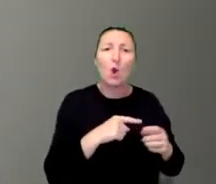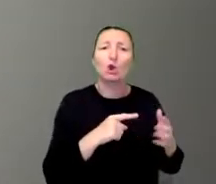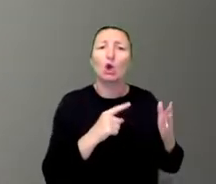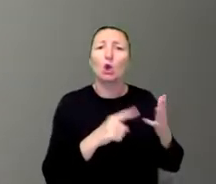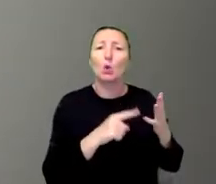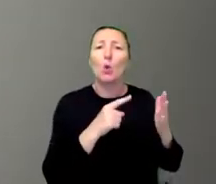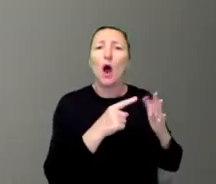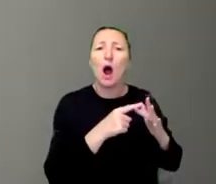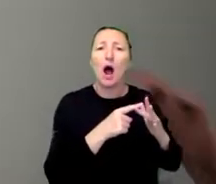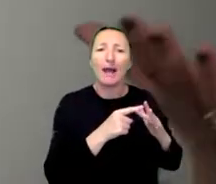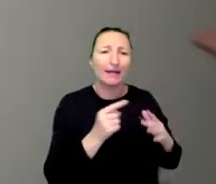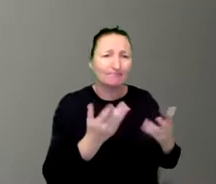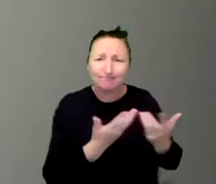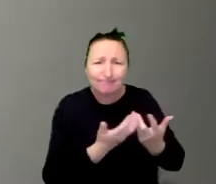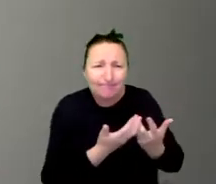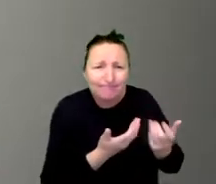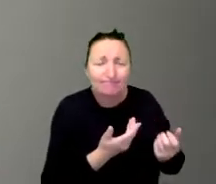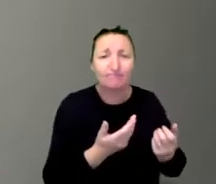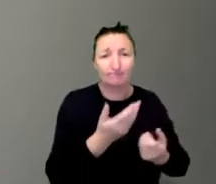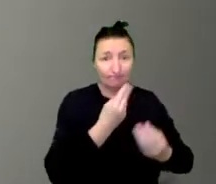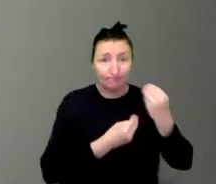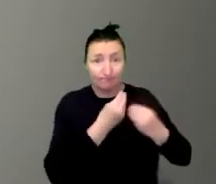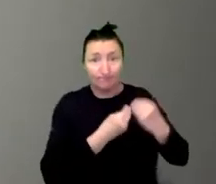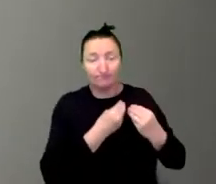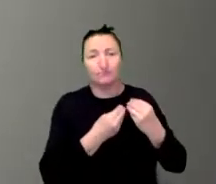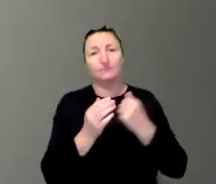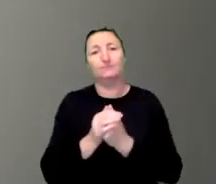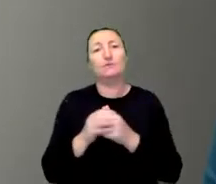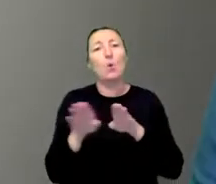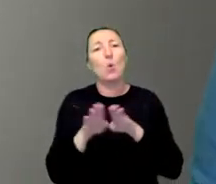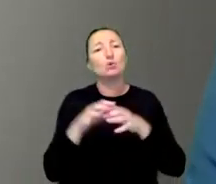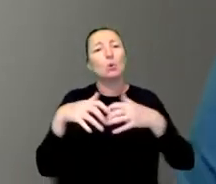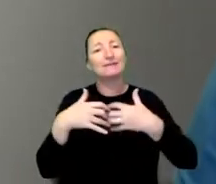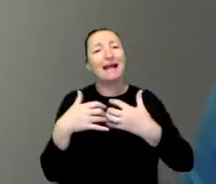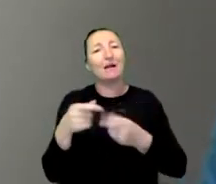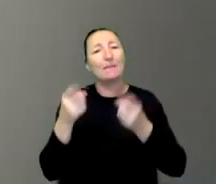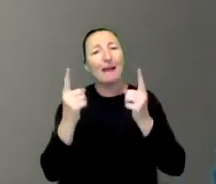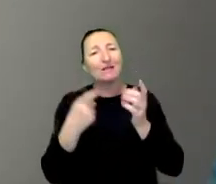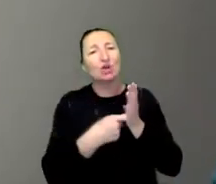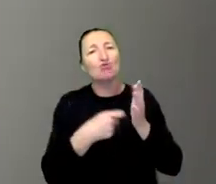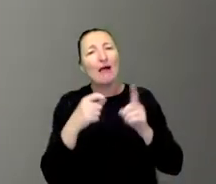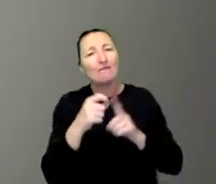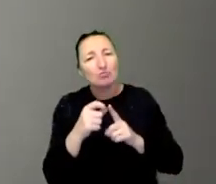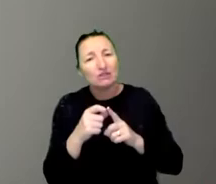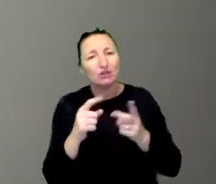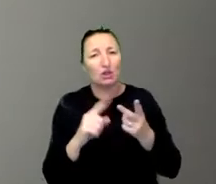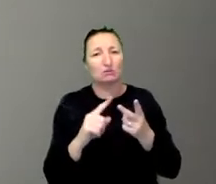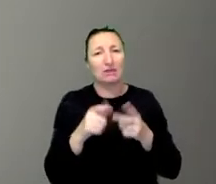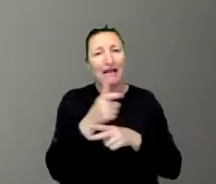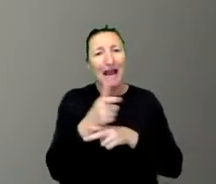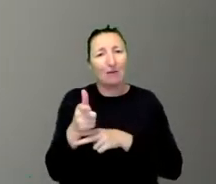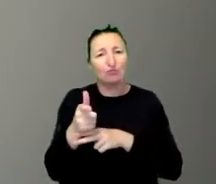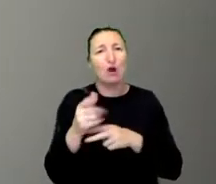And I also want to thank my team in the studio today, our technical manager, Ralph Pritchard, our camera operator, Chris Penty,